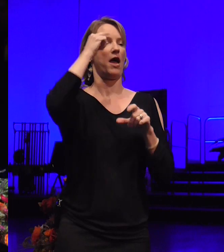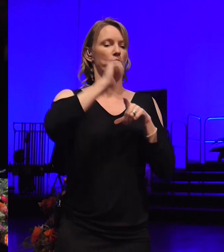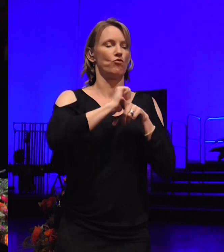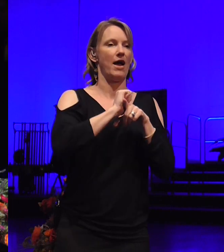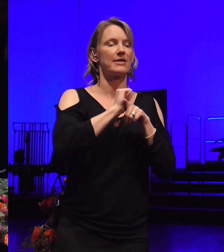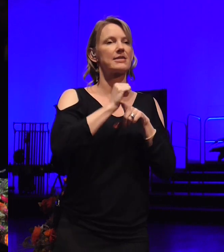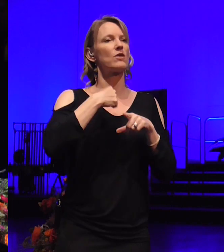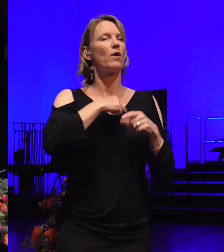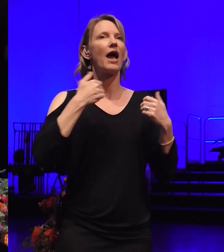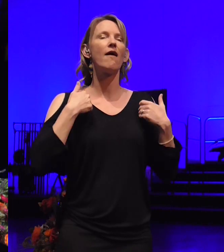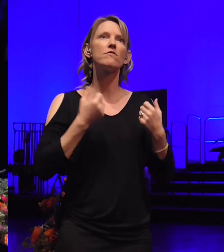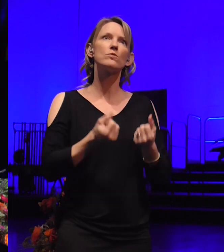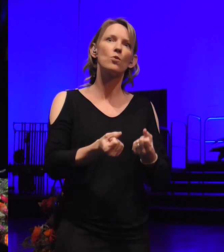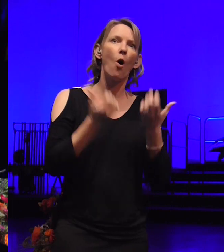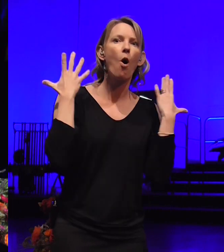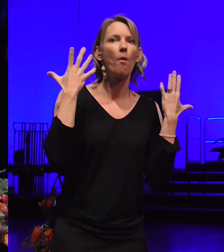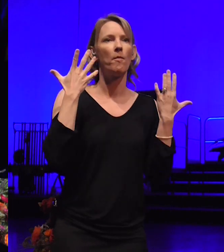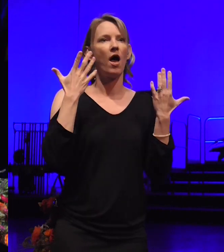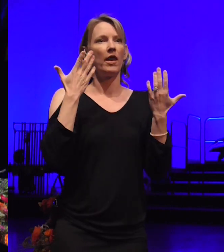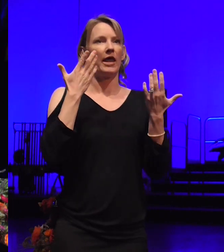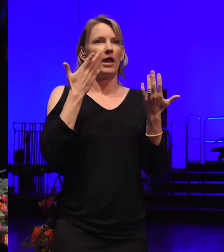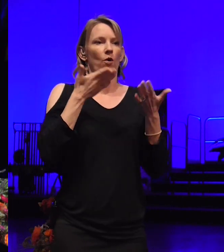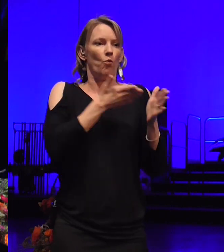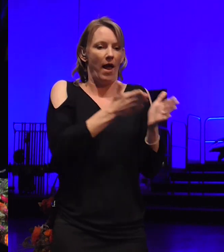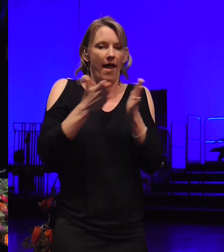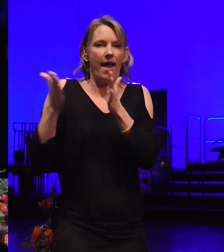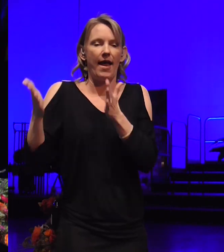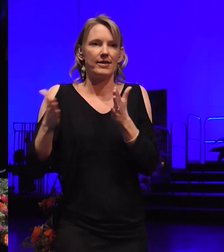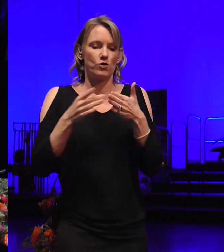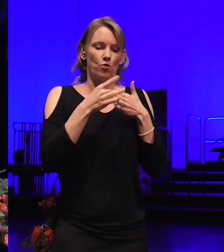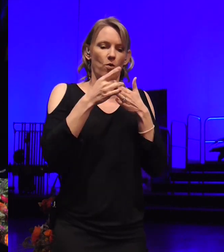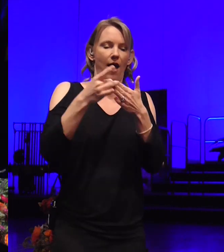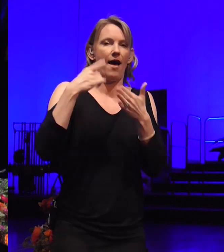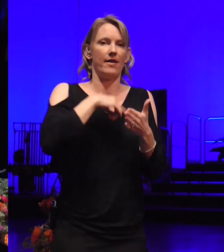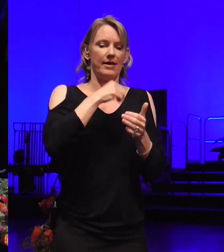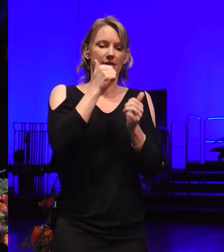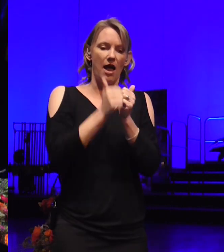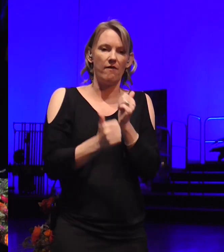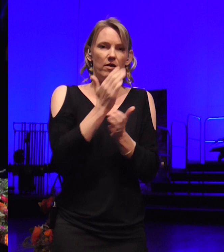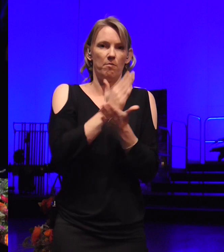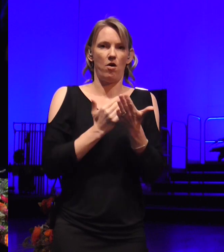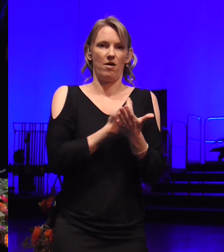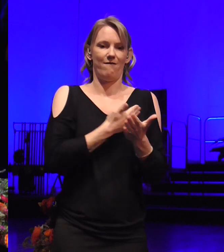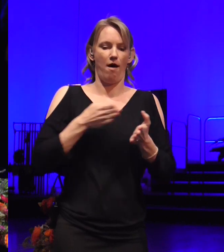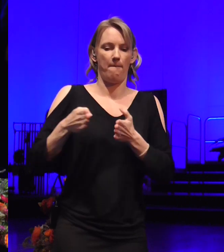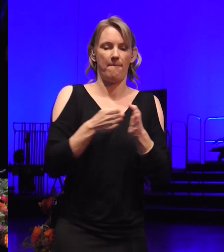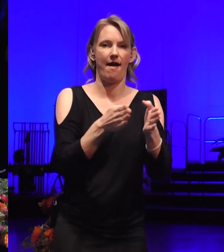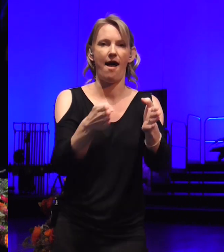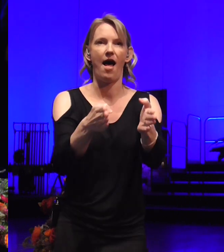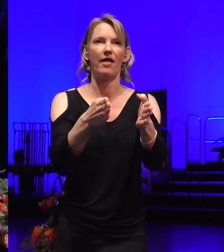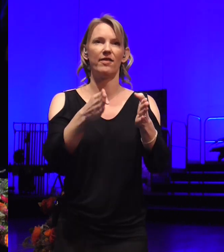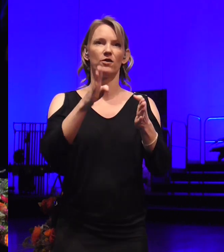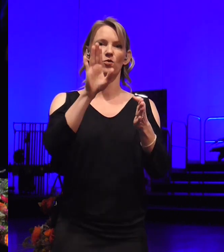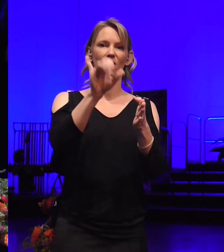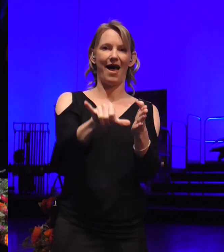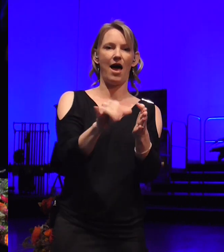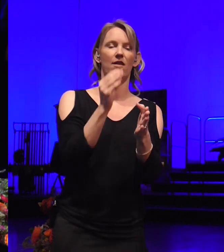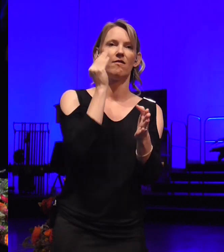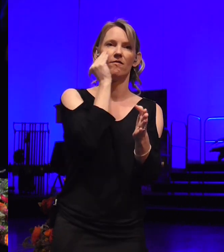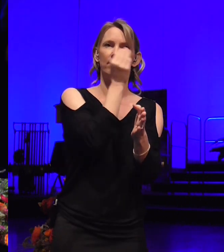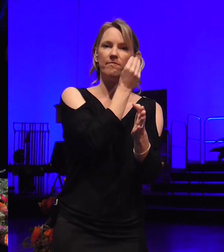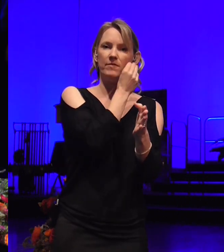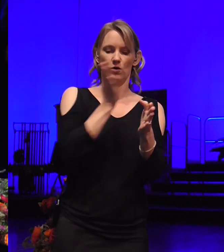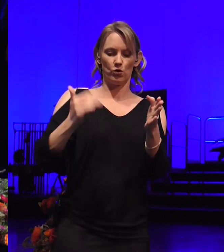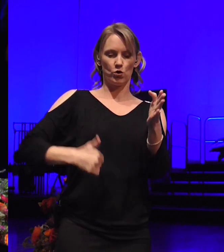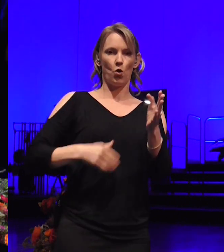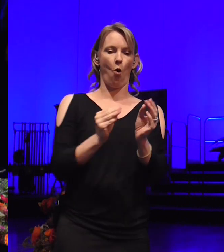a wealth of rich soil available to guide us every step of the way to the blooming